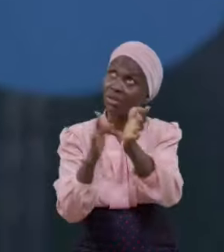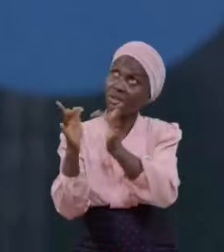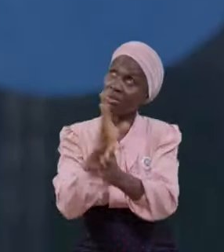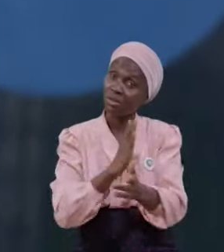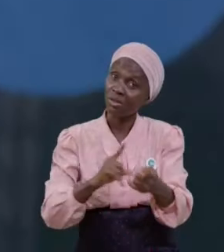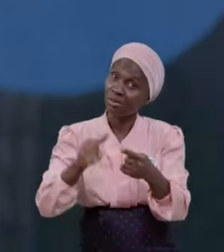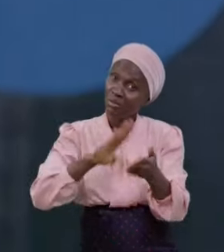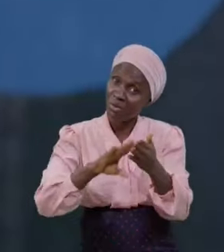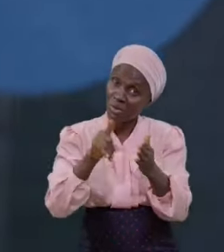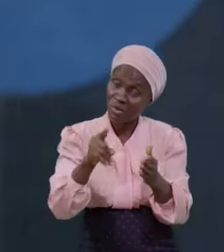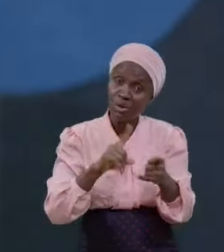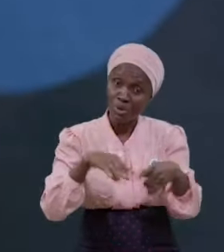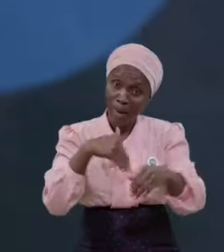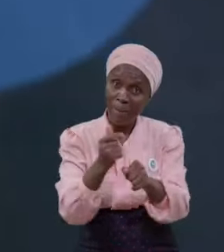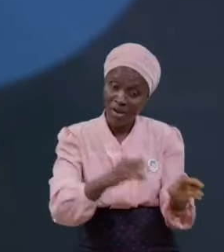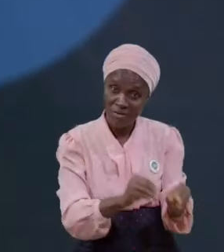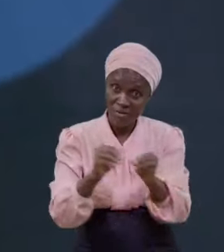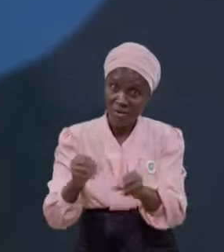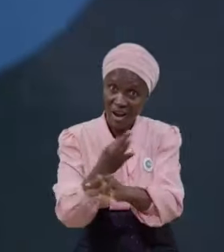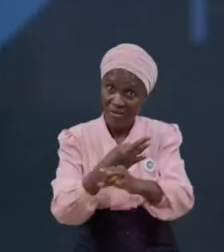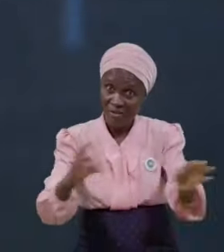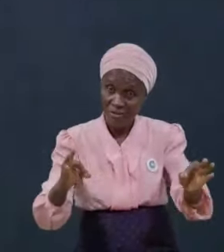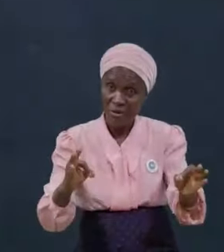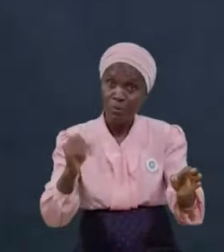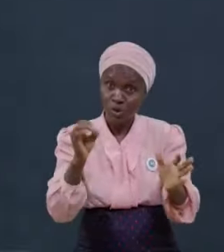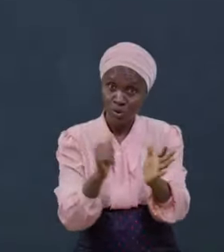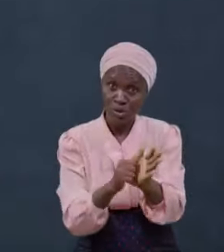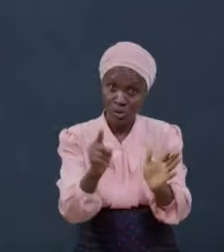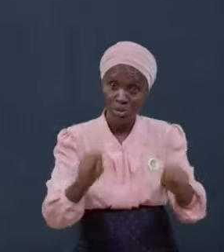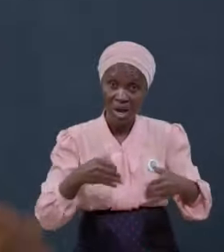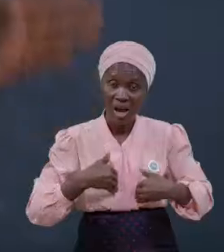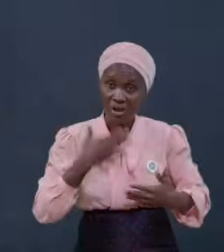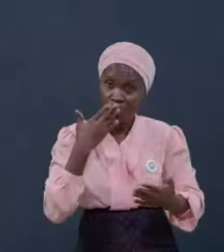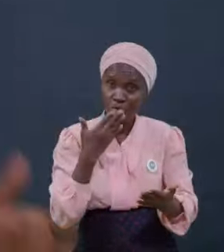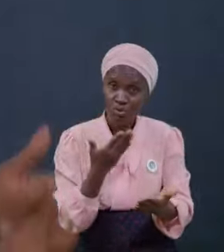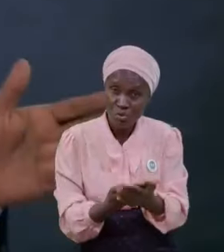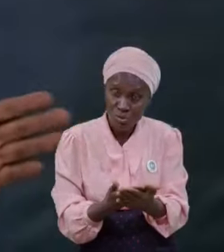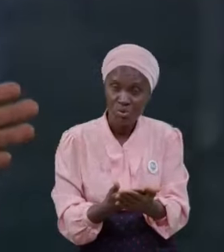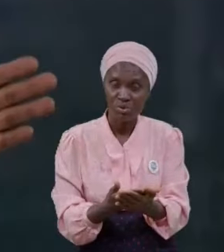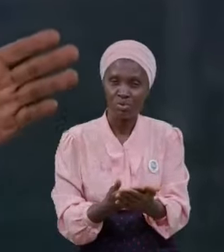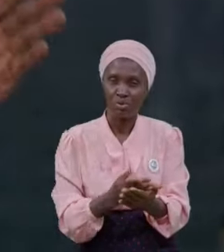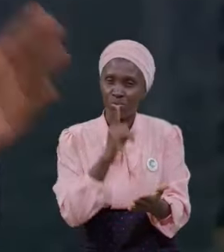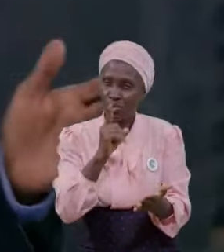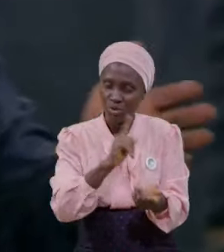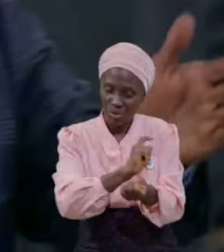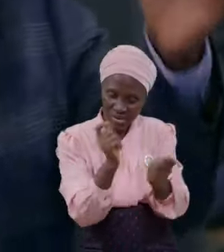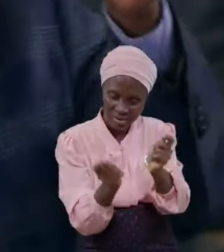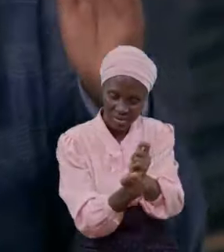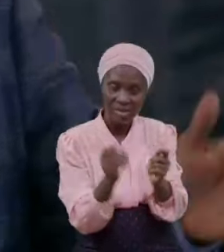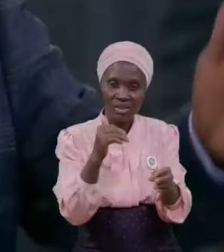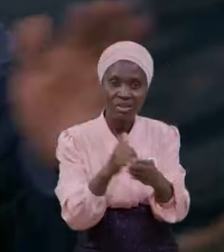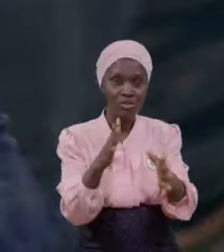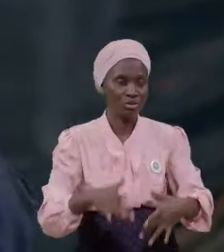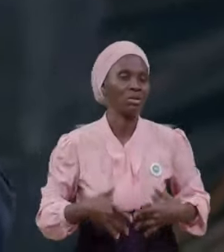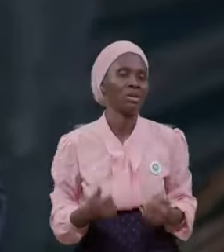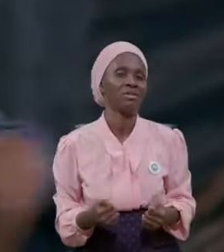in your life. Wherever you are, to become an actual Christian, to become a